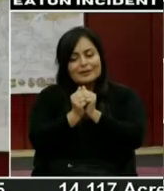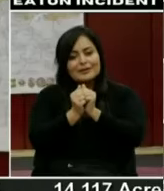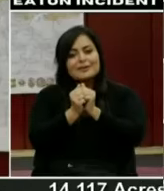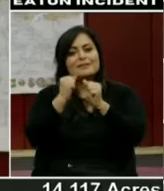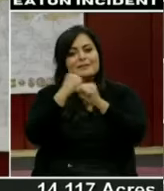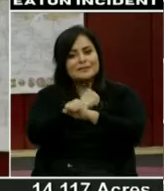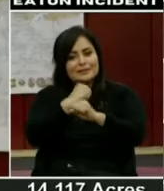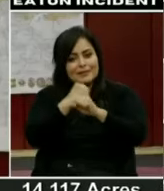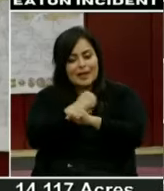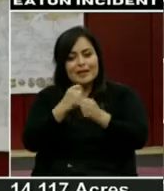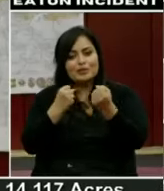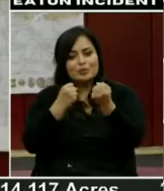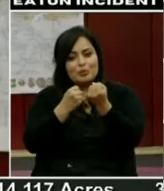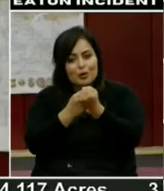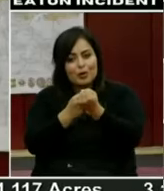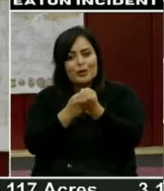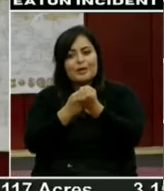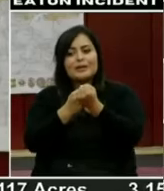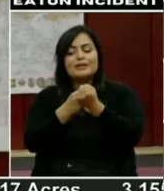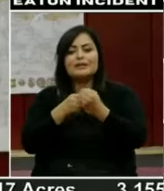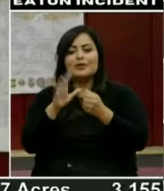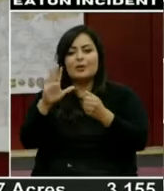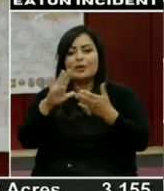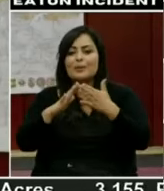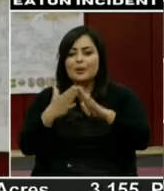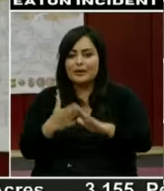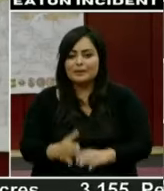together to support you and your communities.